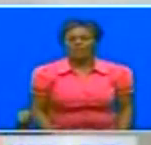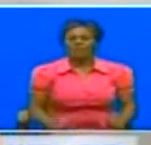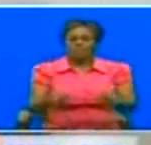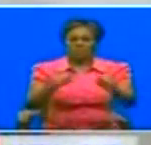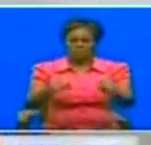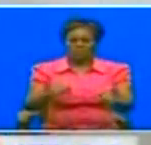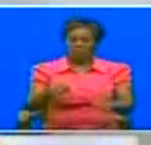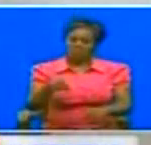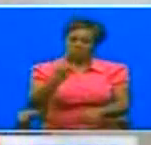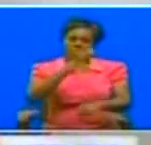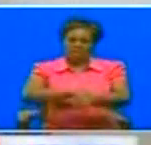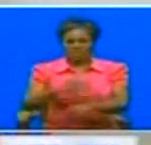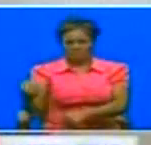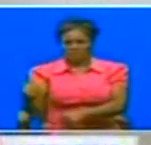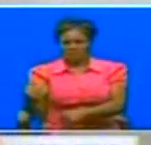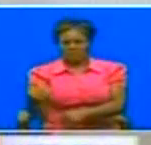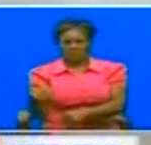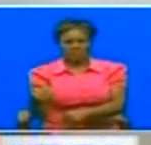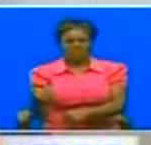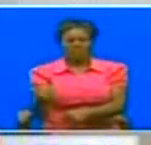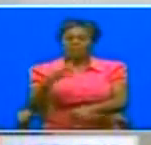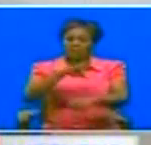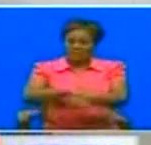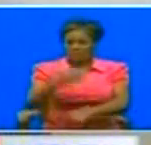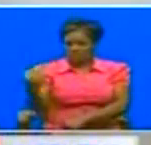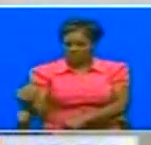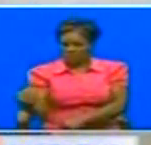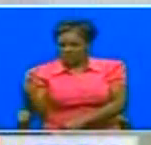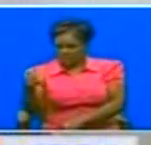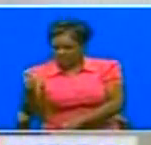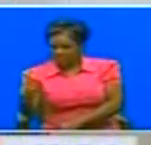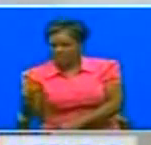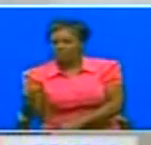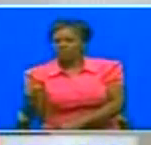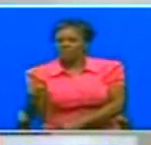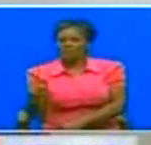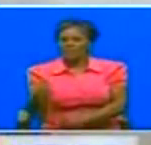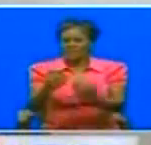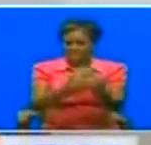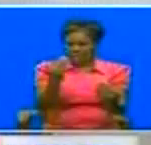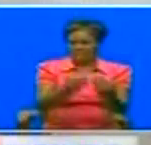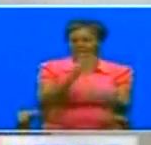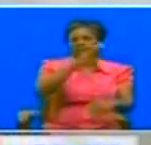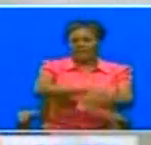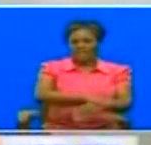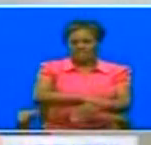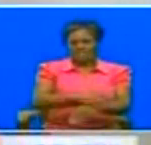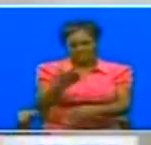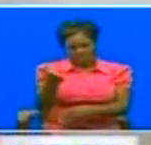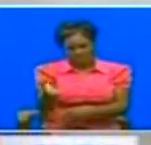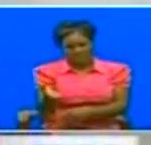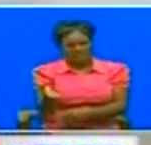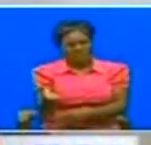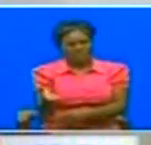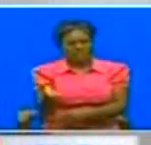to find the children. What we're trying to do is to find them. Those who are already on care, in care and treatment, they're all right. It's the